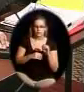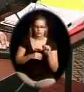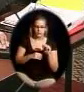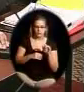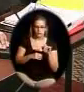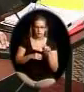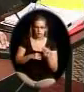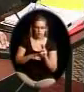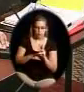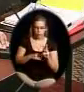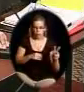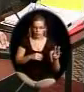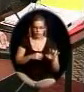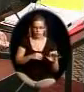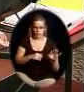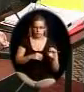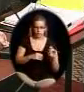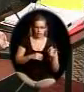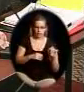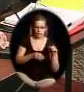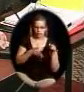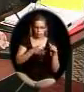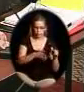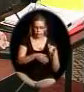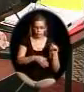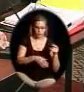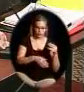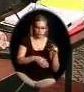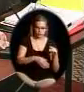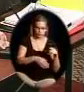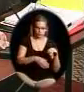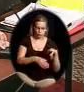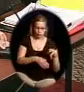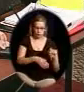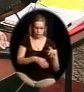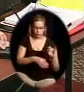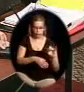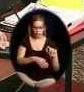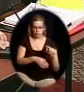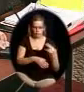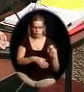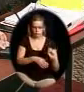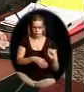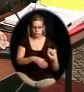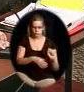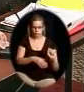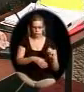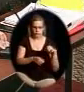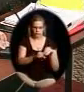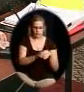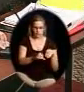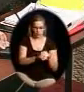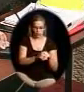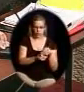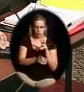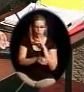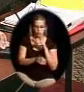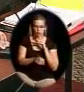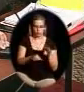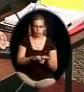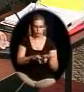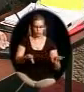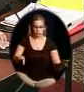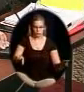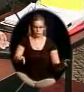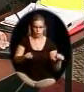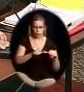the west side of Lone Elm Road, adjacent to Prairie Trail Junior High School, for the installation of a water line. It's both the